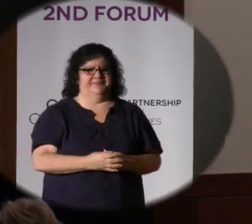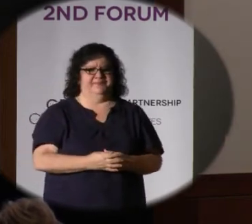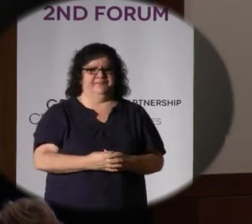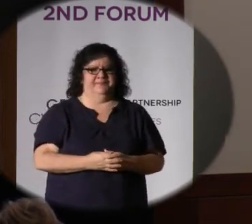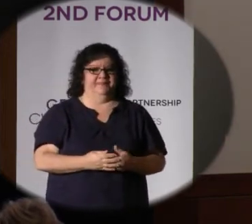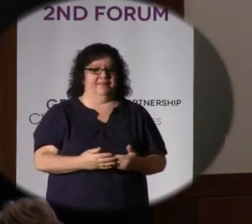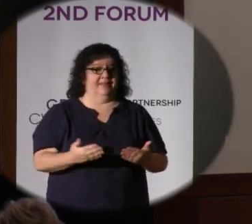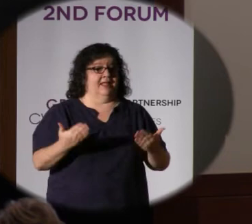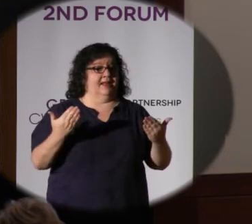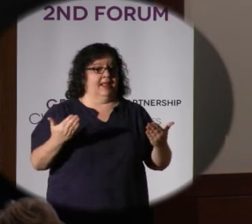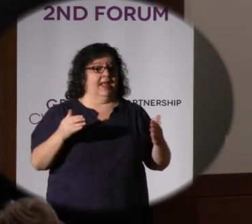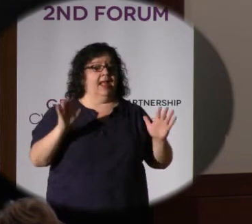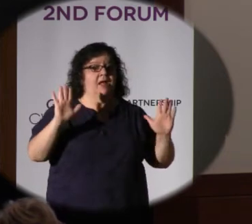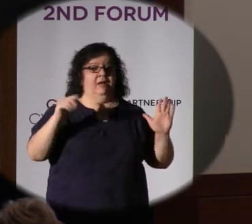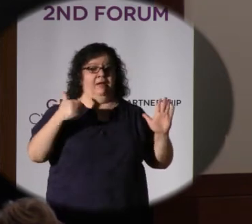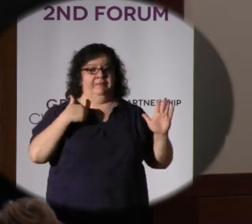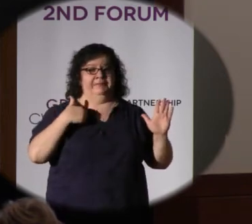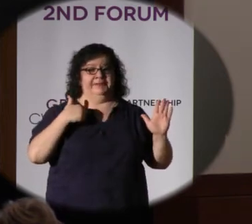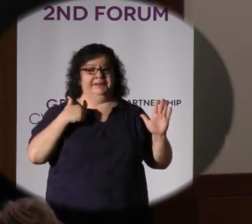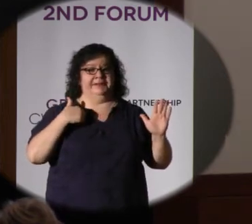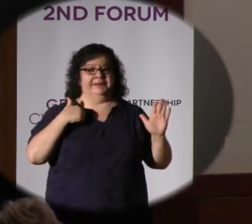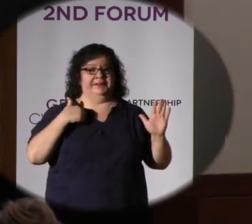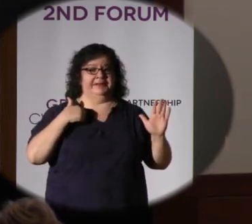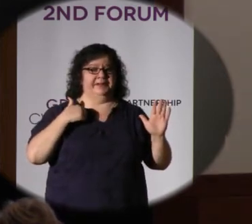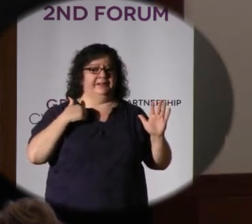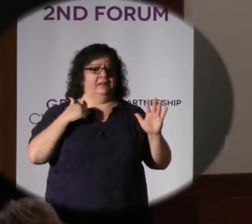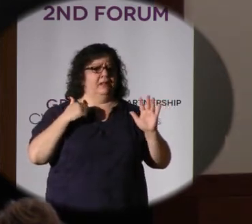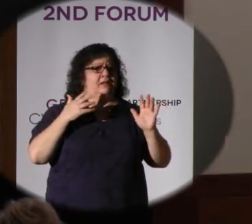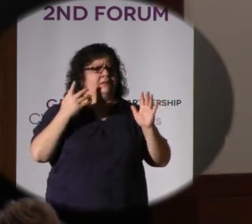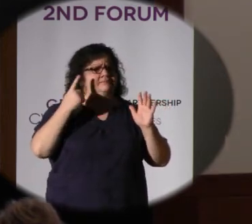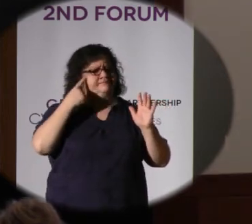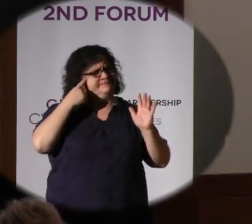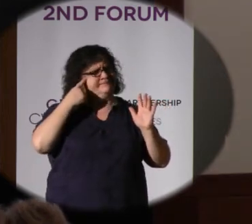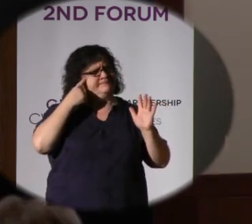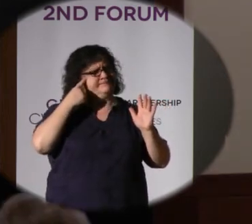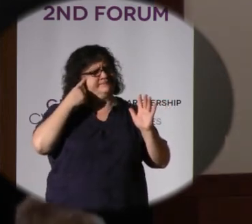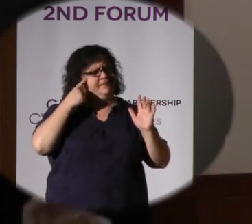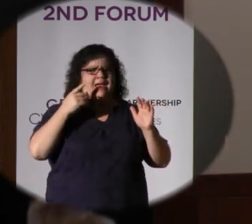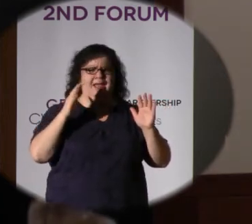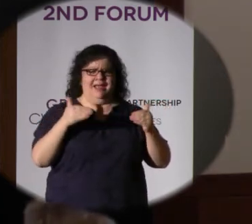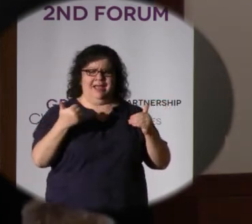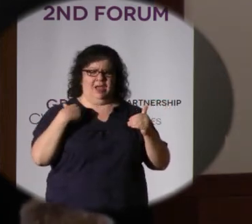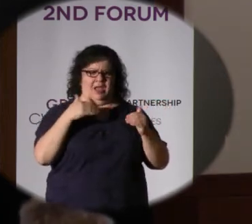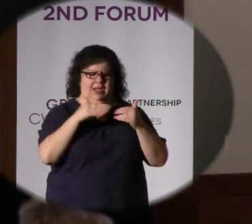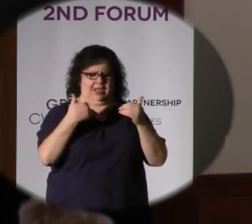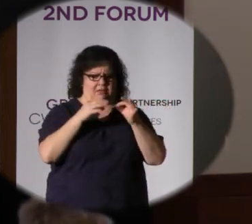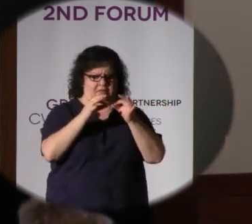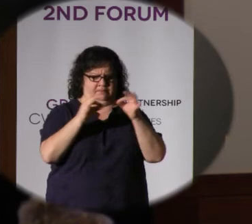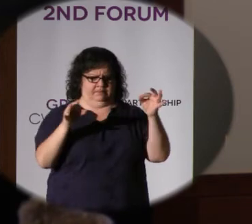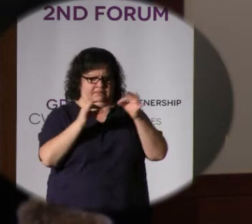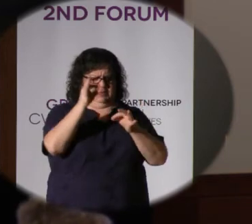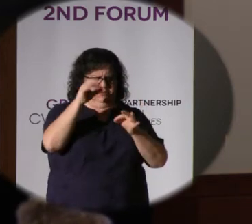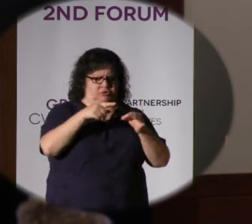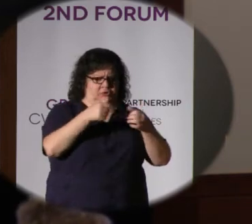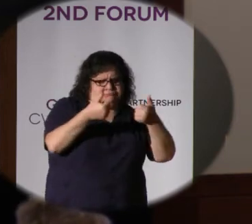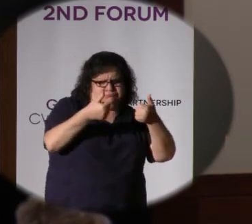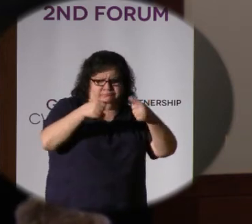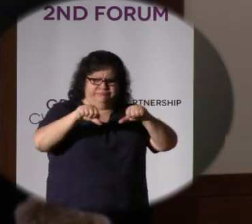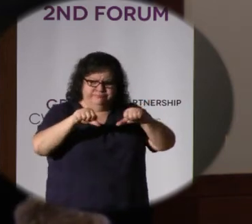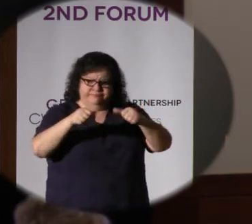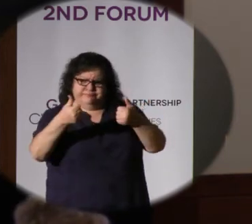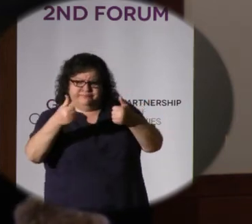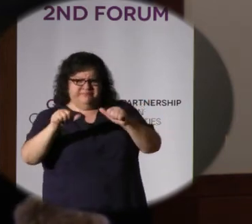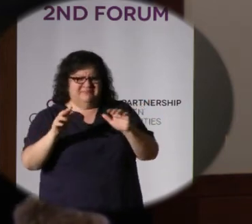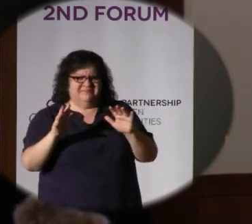ourselves how we measure the success of our programs and what we do for children. Surely the